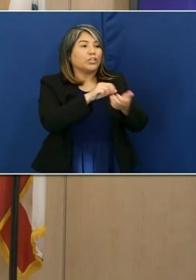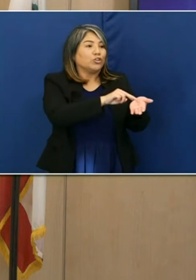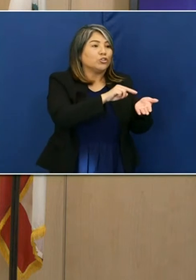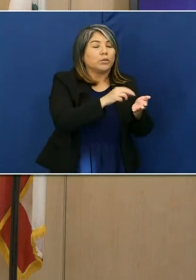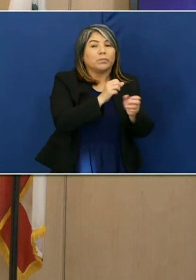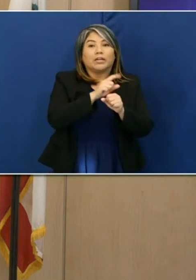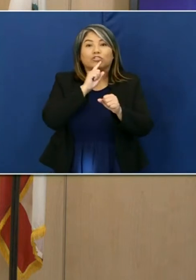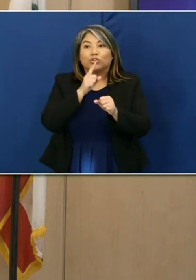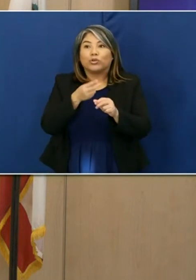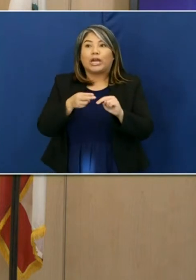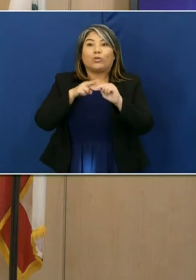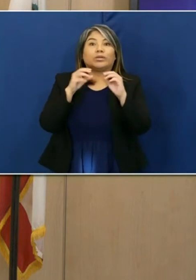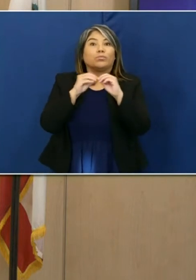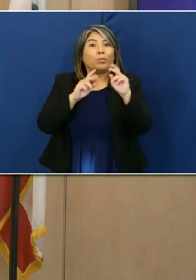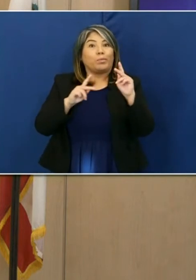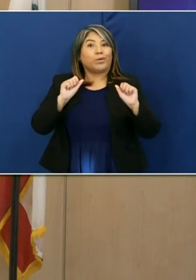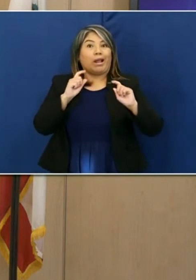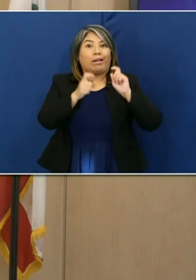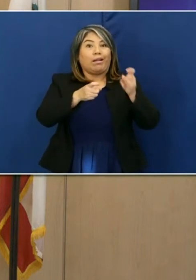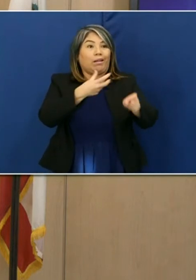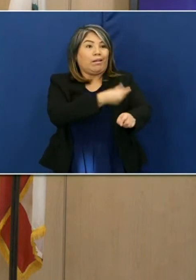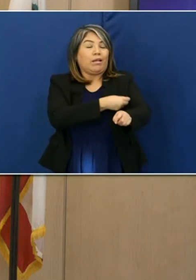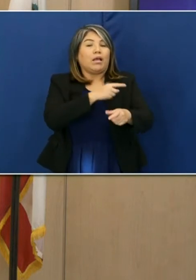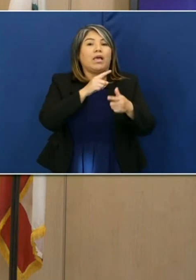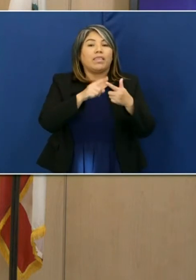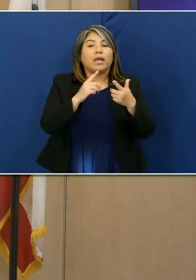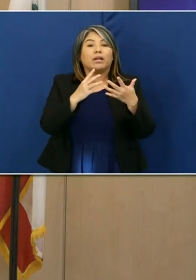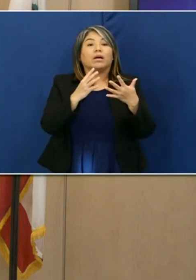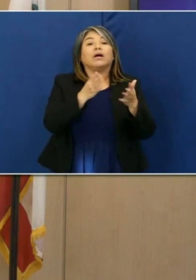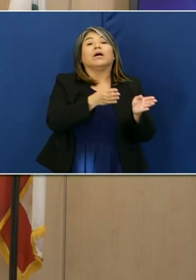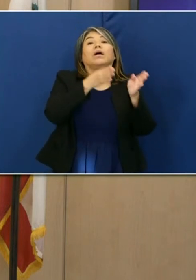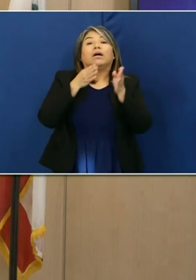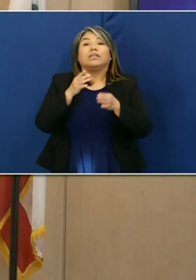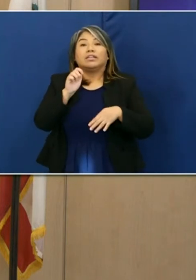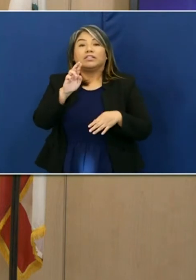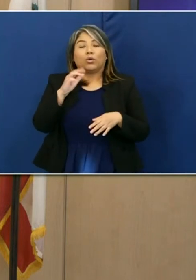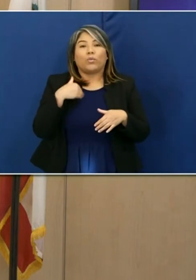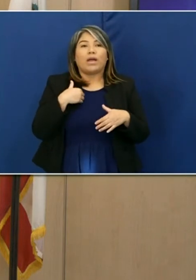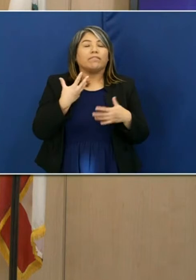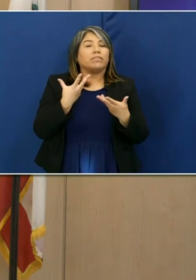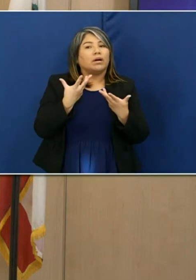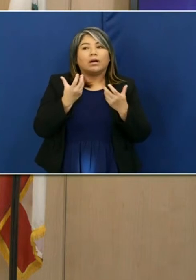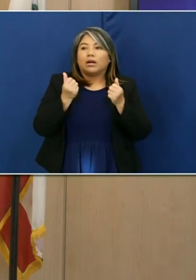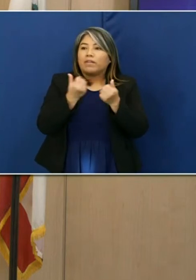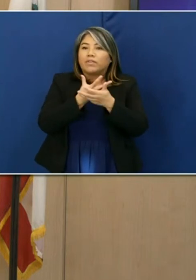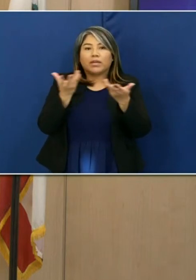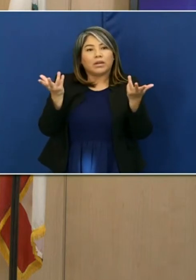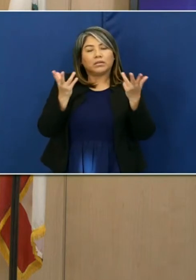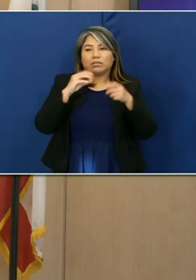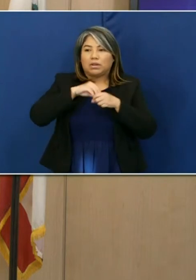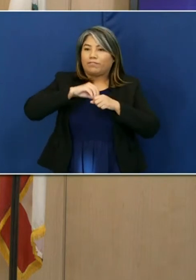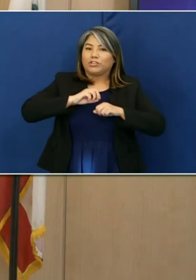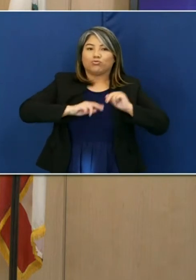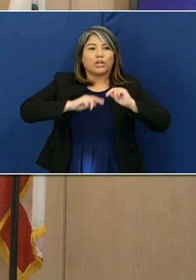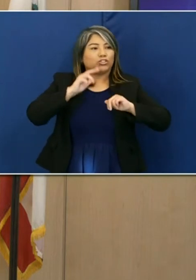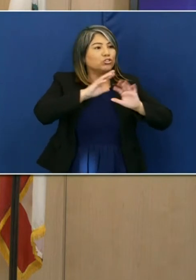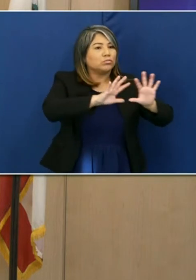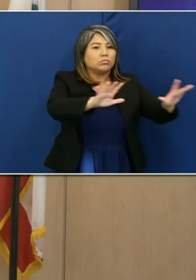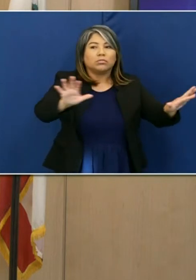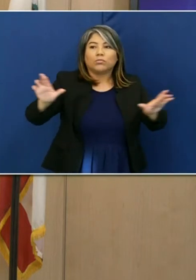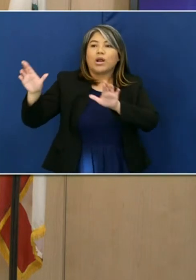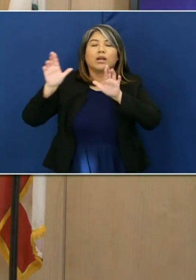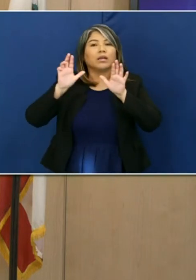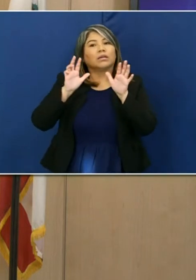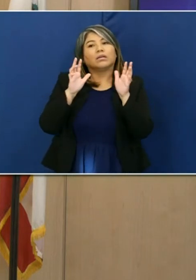available so that as we move into now the next tiers, we have the infrastructure and the vaccinators to take care of physicians,